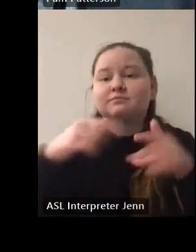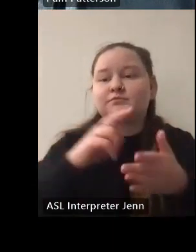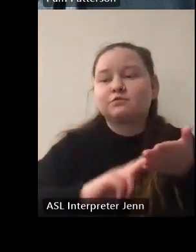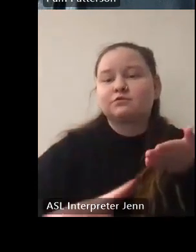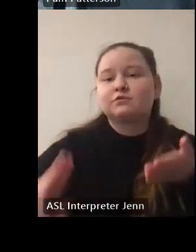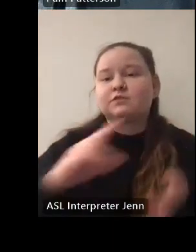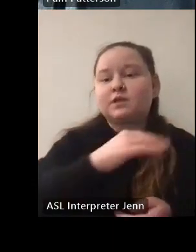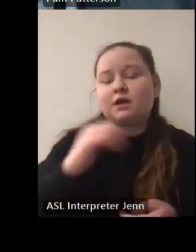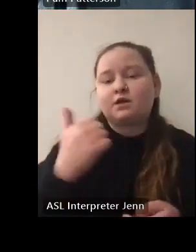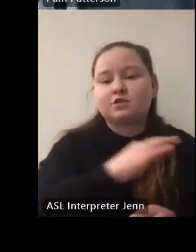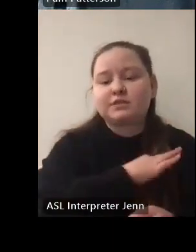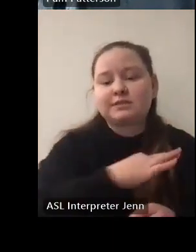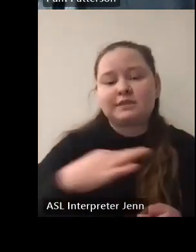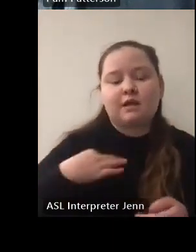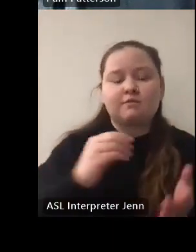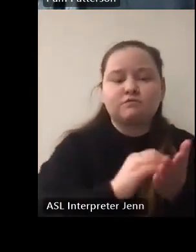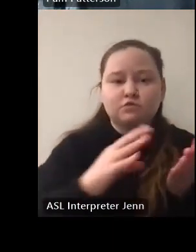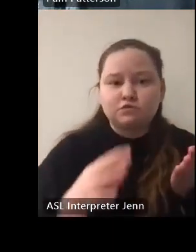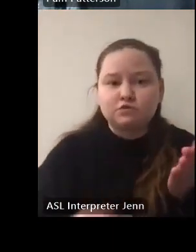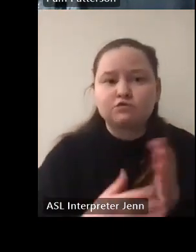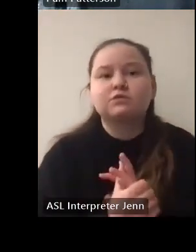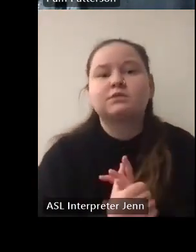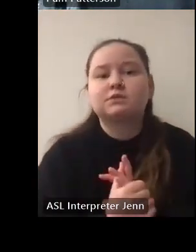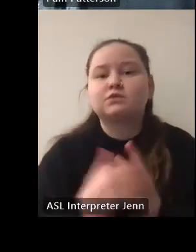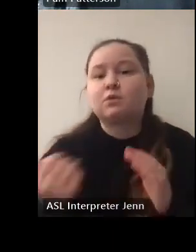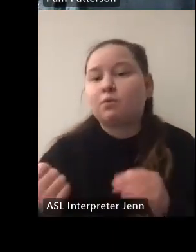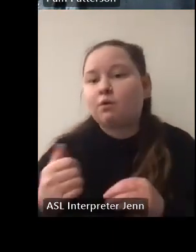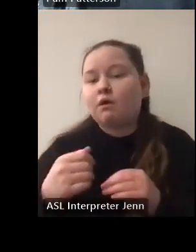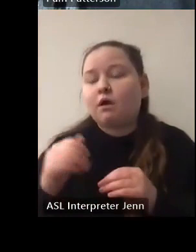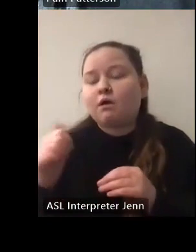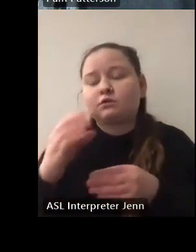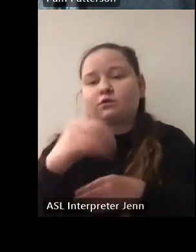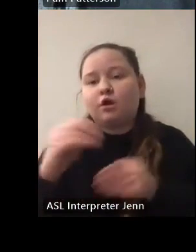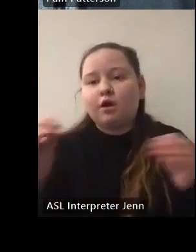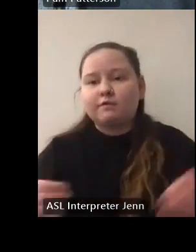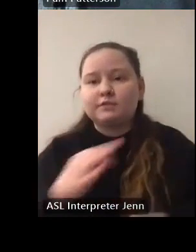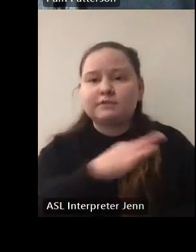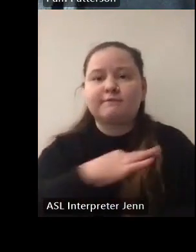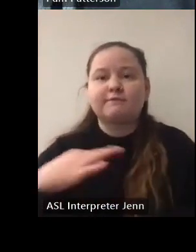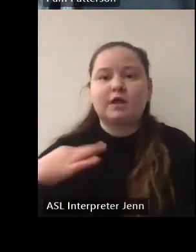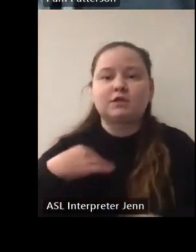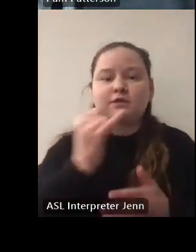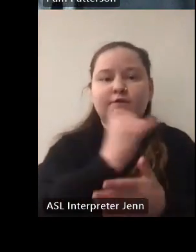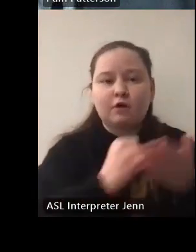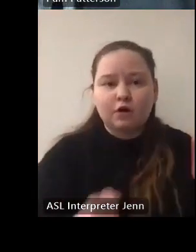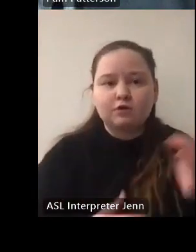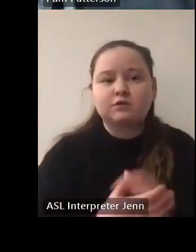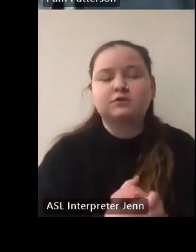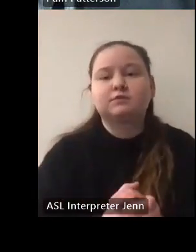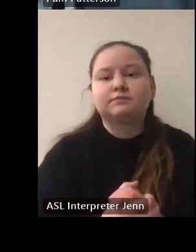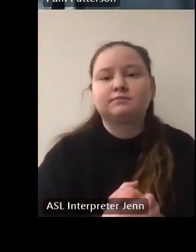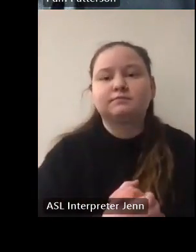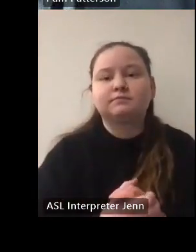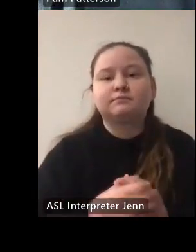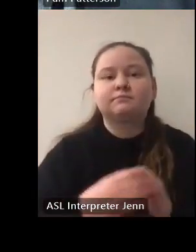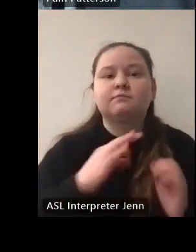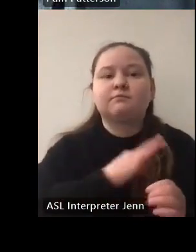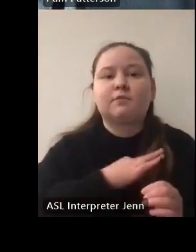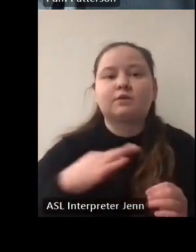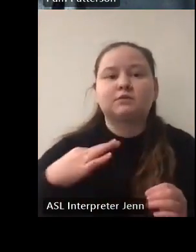students, faculty, and staff, and from various offices, the Faculty of Art, the Faculty and Curriculum Development Center,